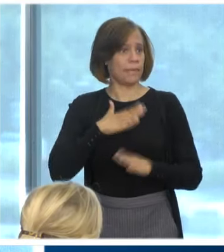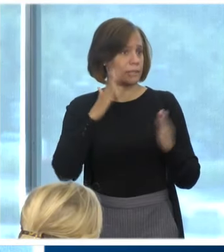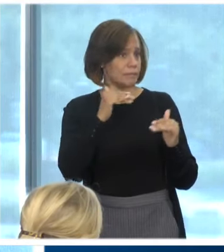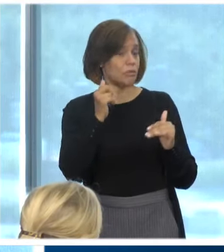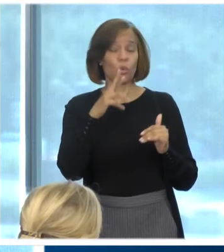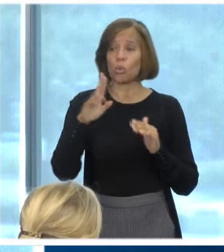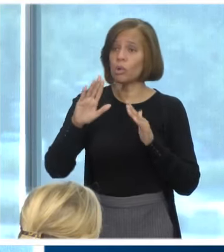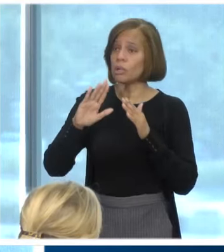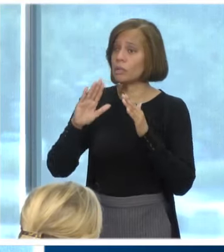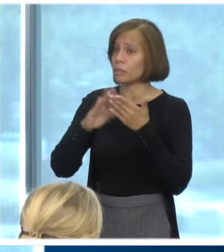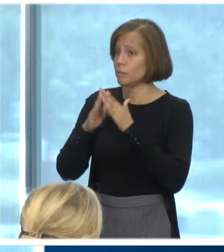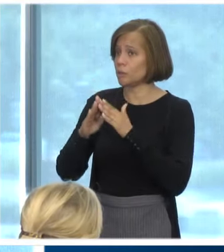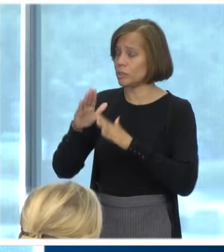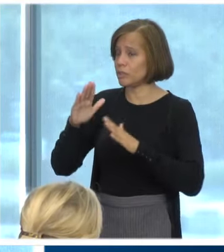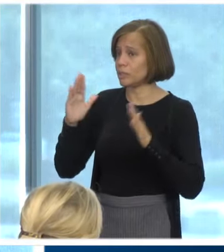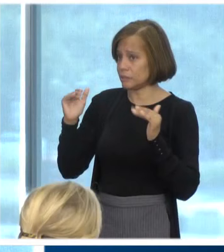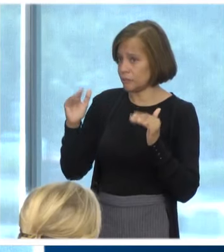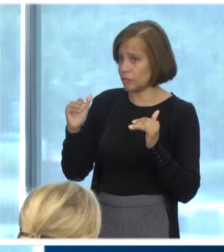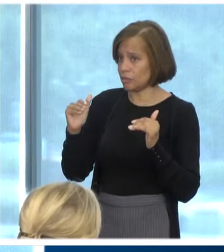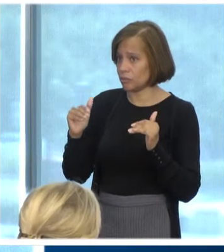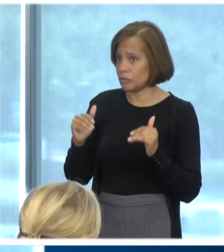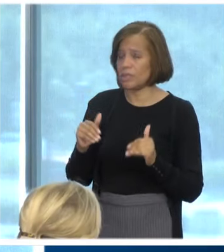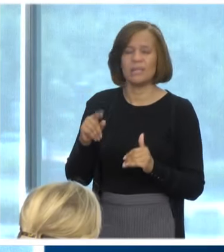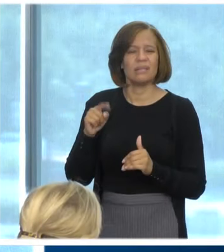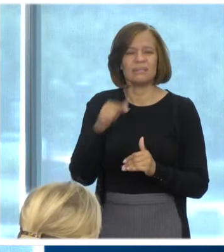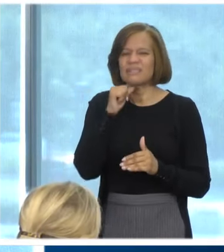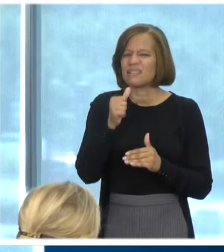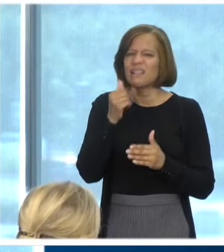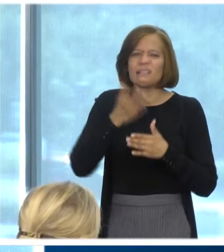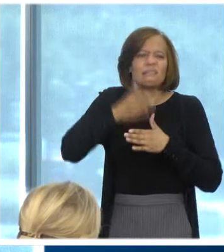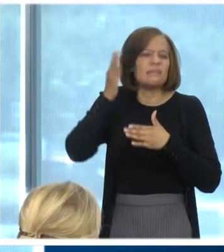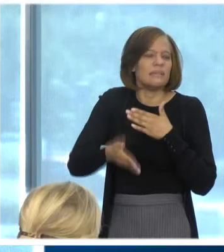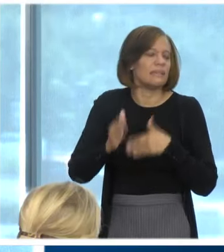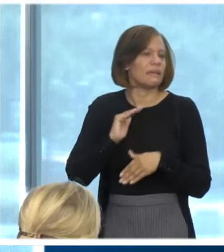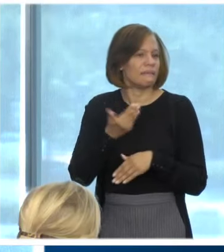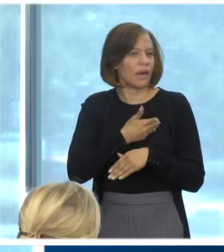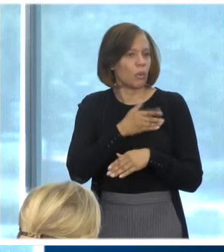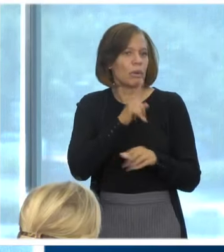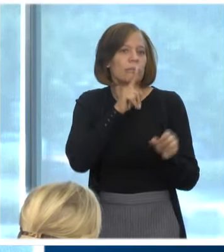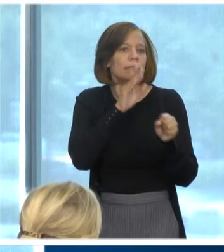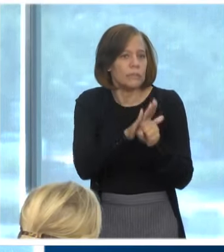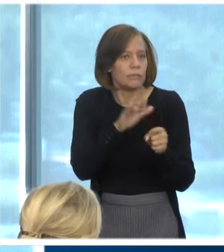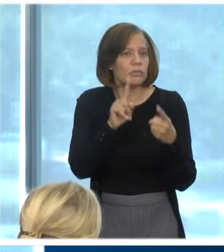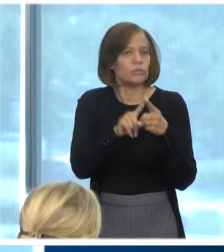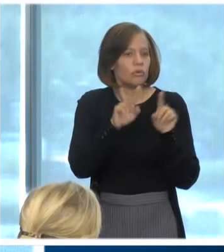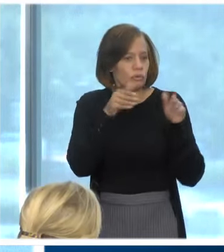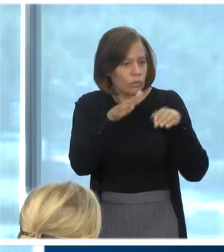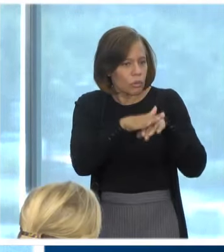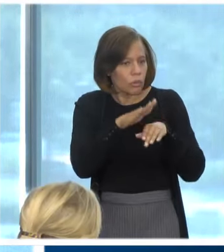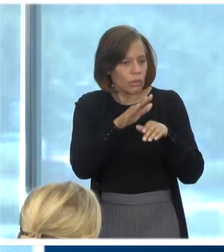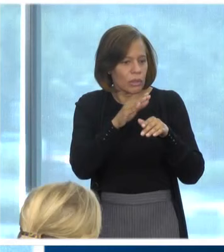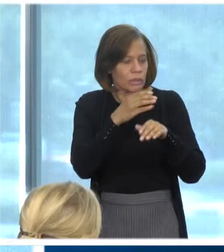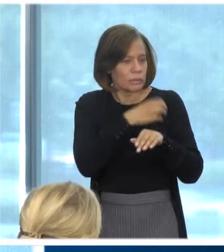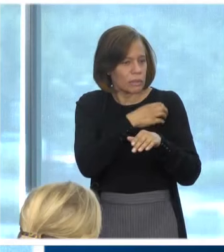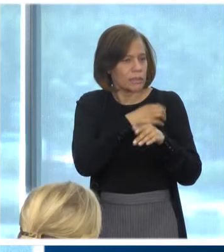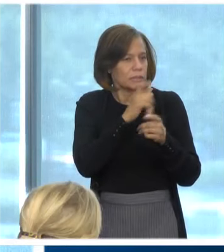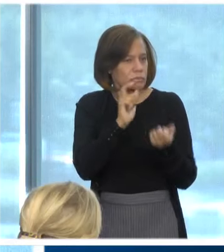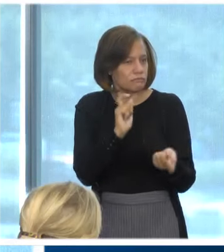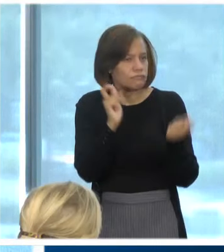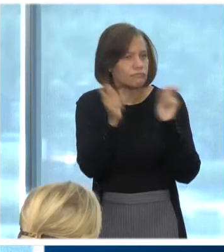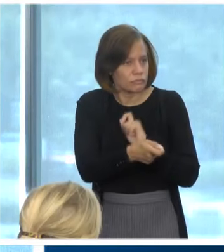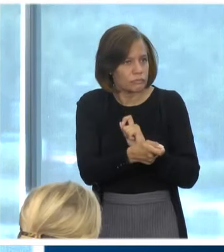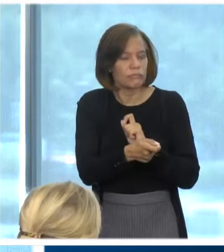These investigations are not the end of our commitment to police reform. They will become part, as Jenny mentioned, of the